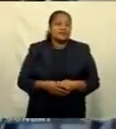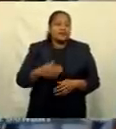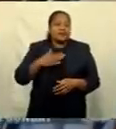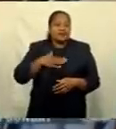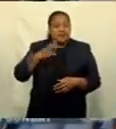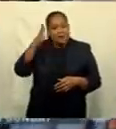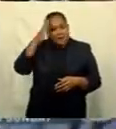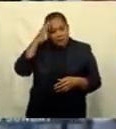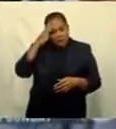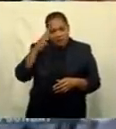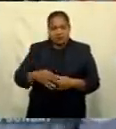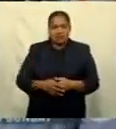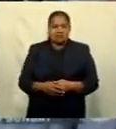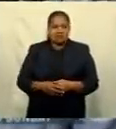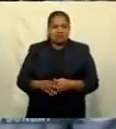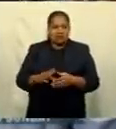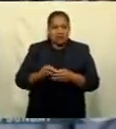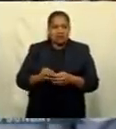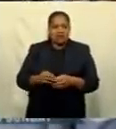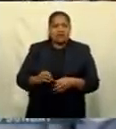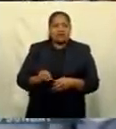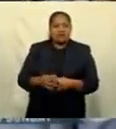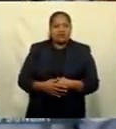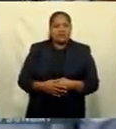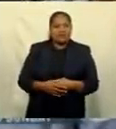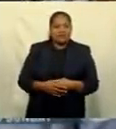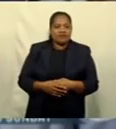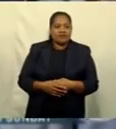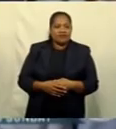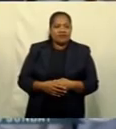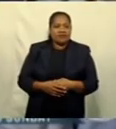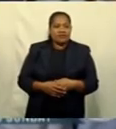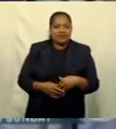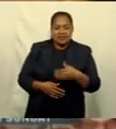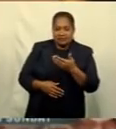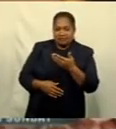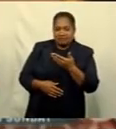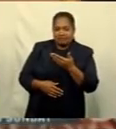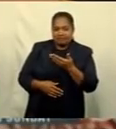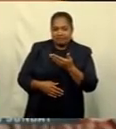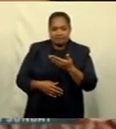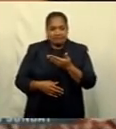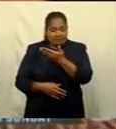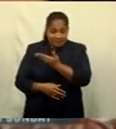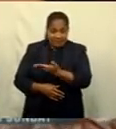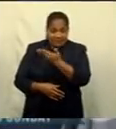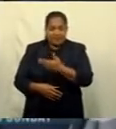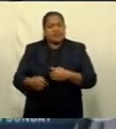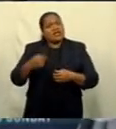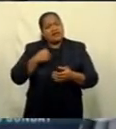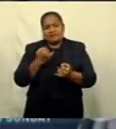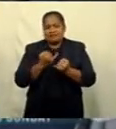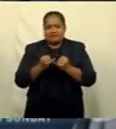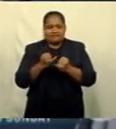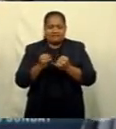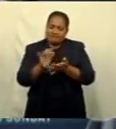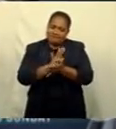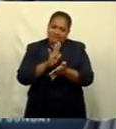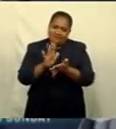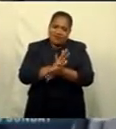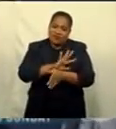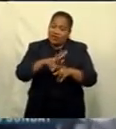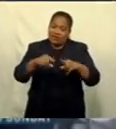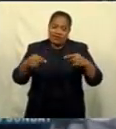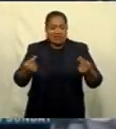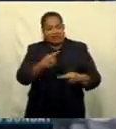along the way where this guy gave me a scare or two, but he's here now, and I'm very grateful for everything you guys have